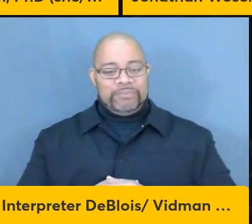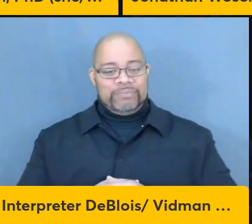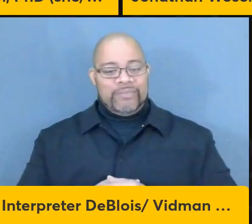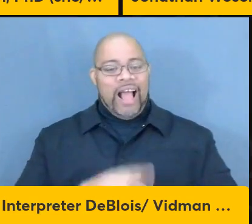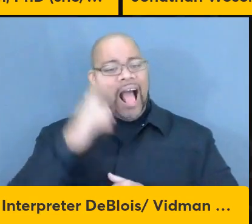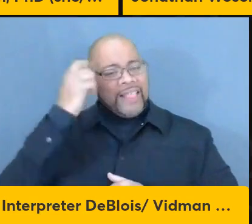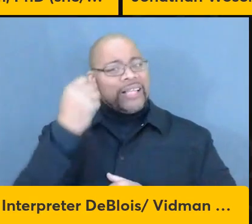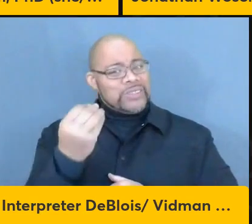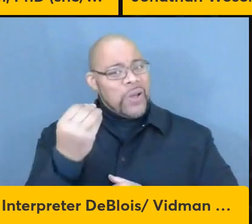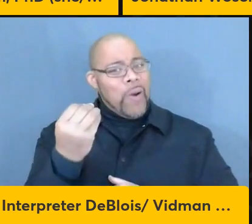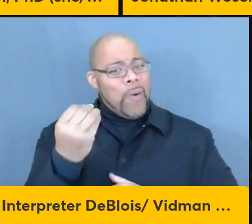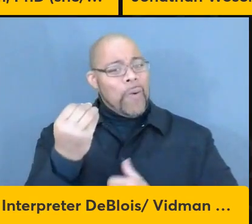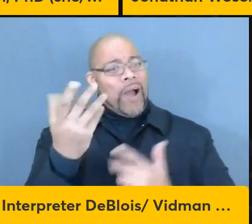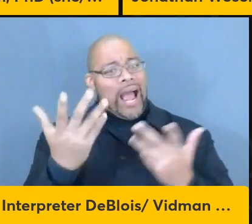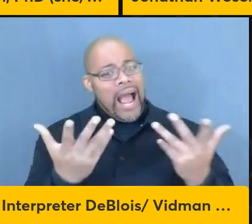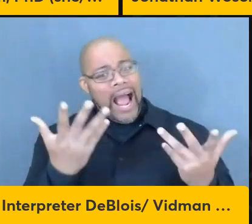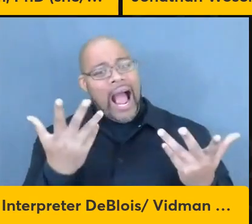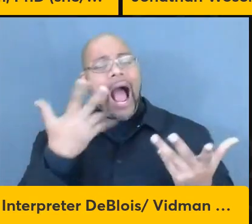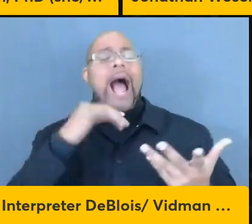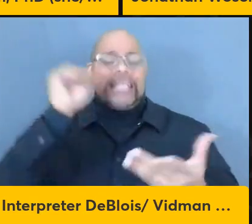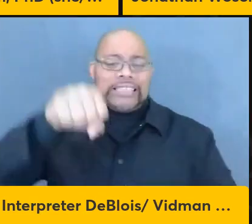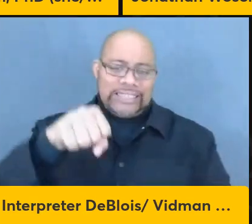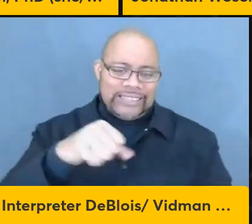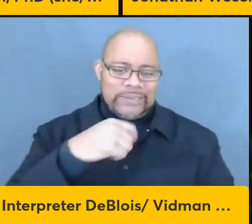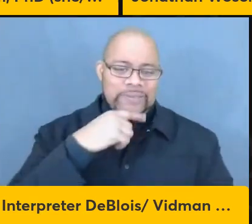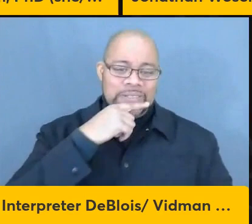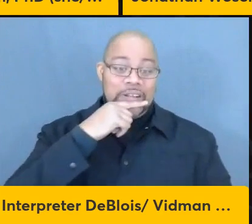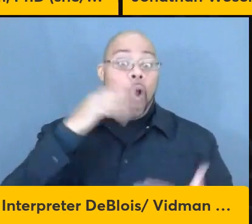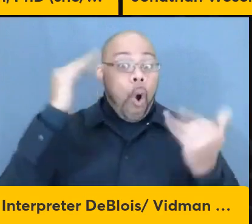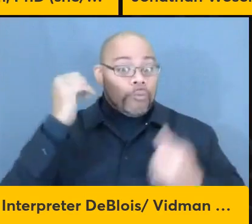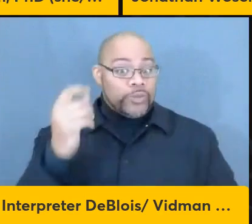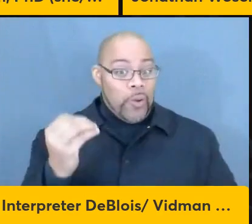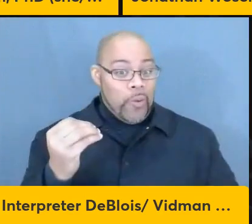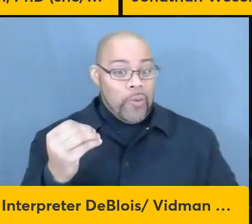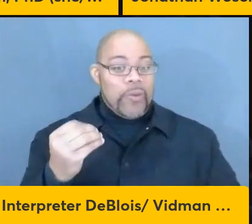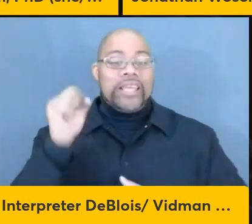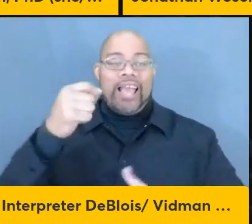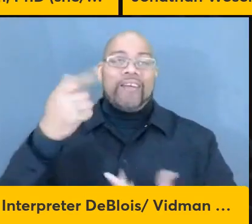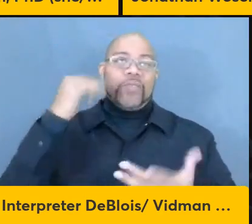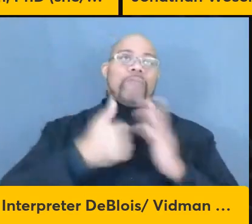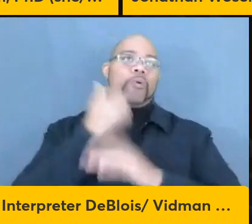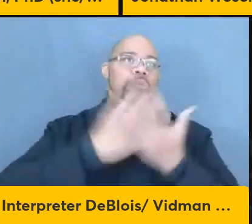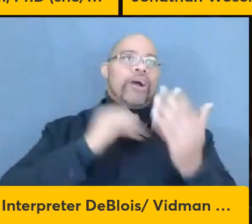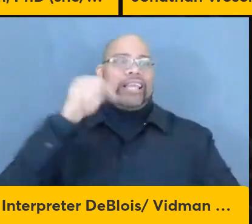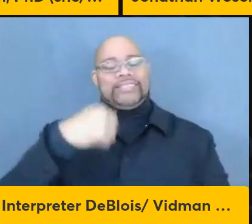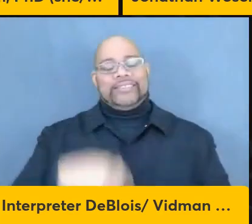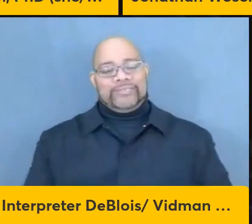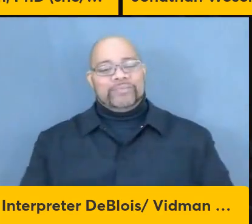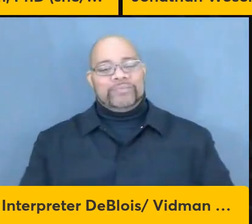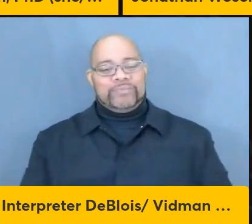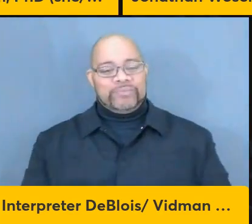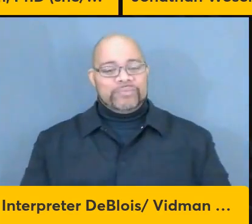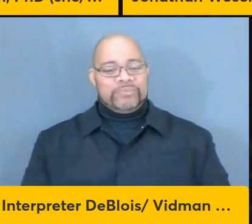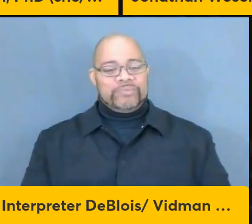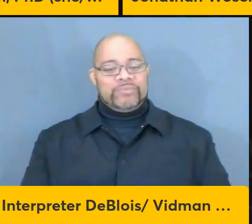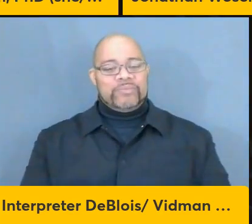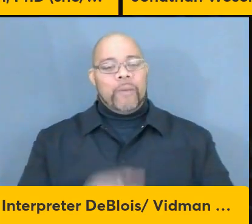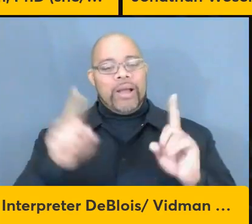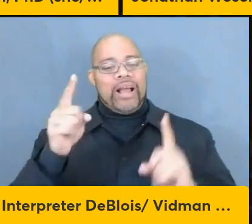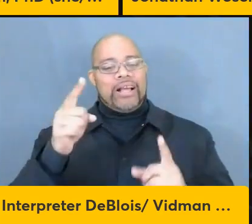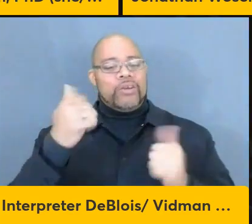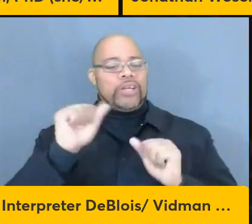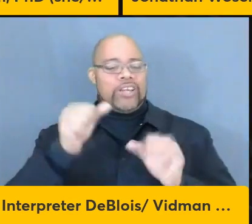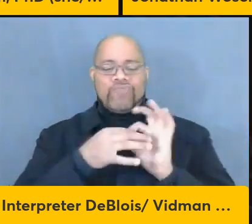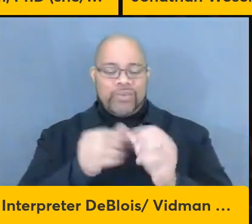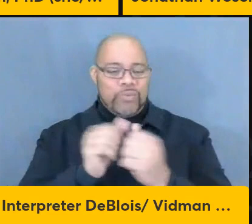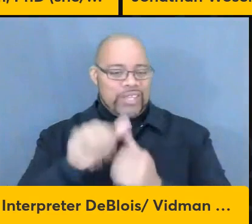think so. Well, I mean, yes. You hope so at this point, right? Yeah, for the most part, yes. But as anyone can